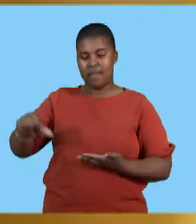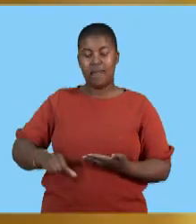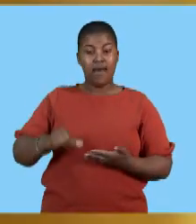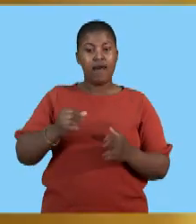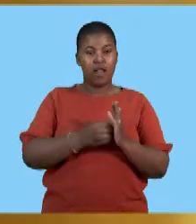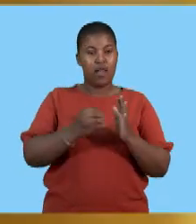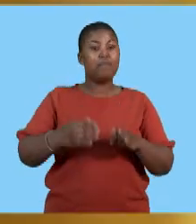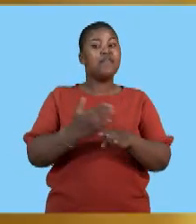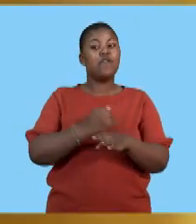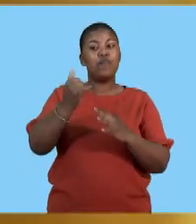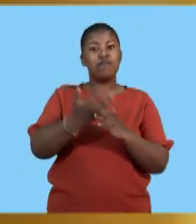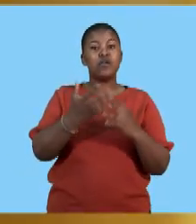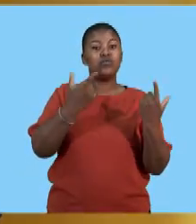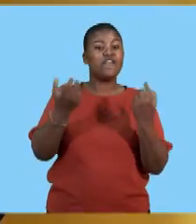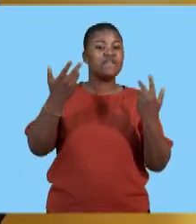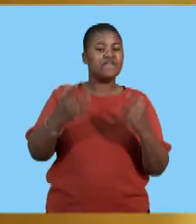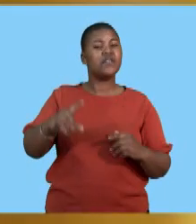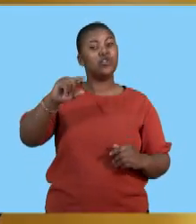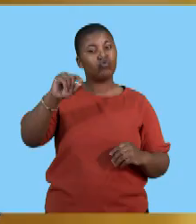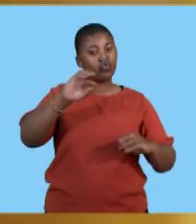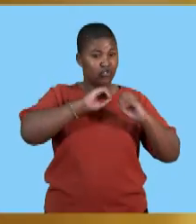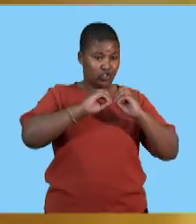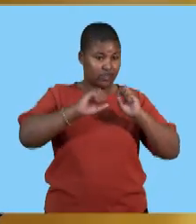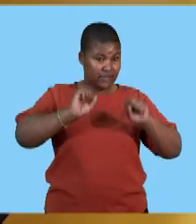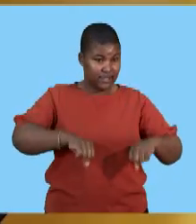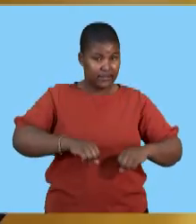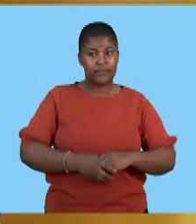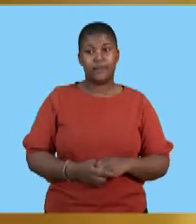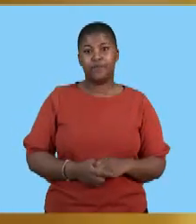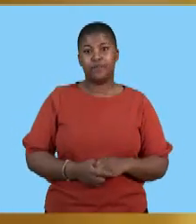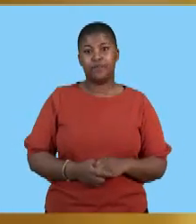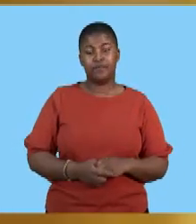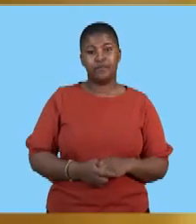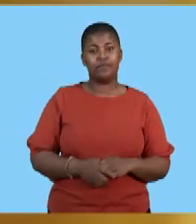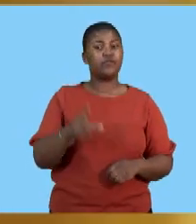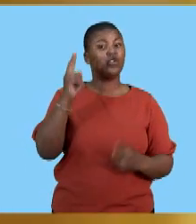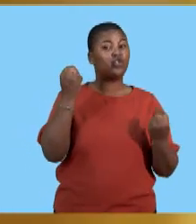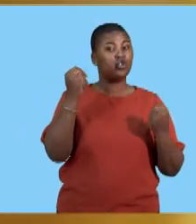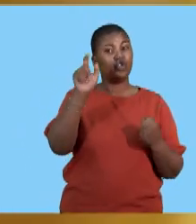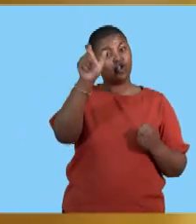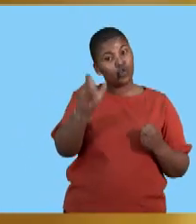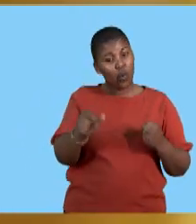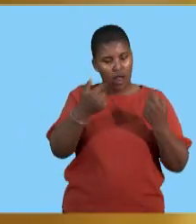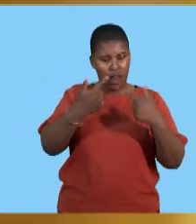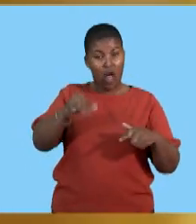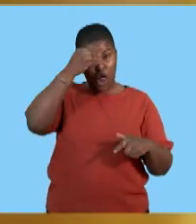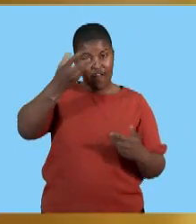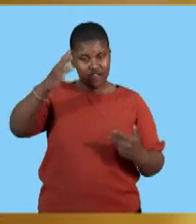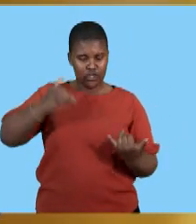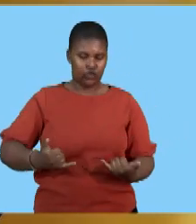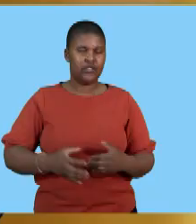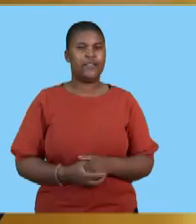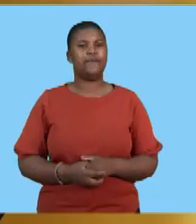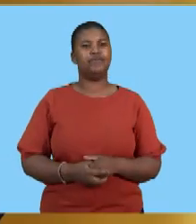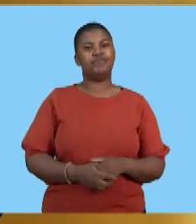Welcome back, dear learners. Before the ad break, we did some interesting adjustments. But here are new words in language that you have learned in today's